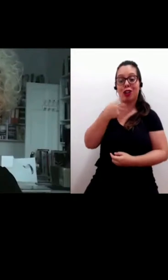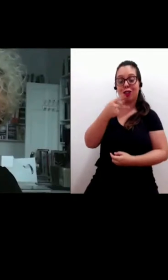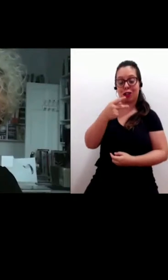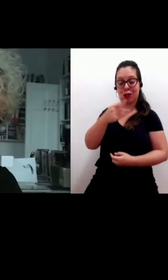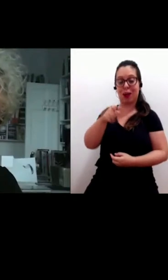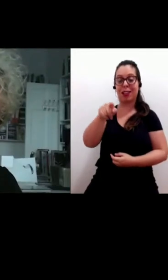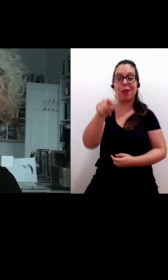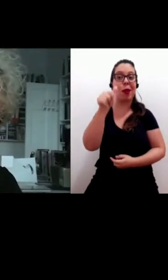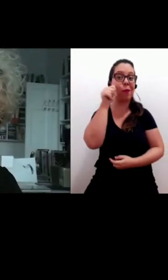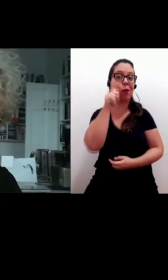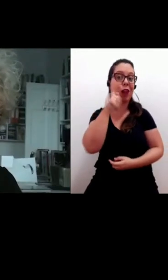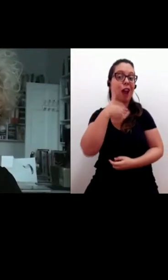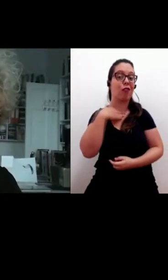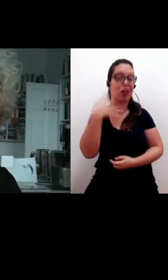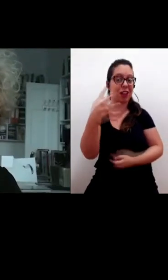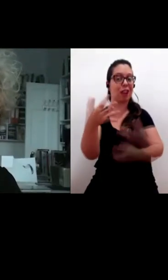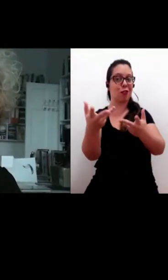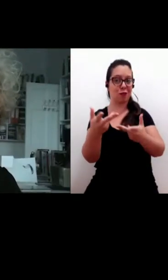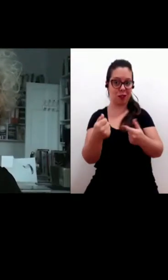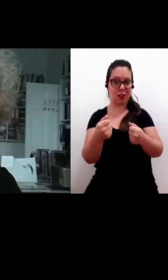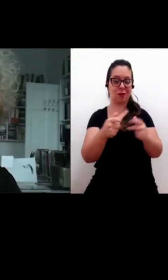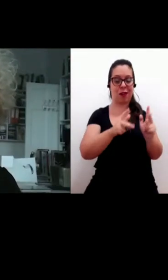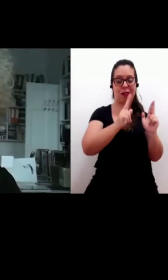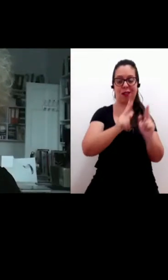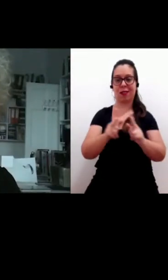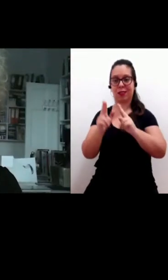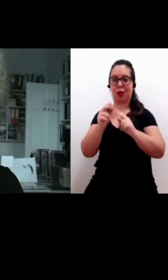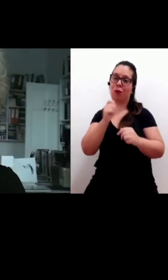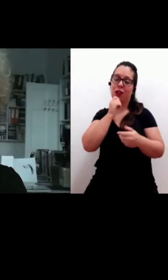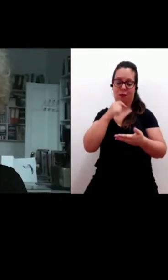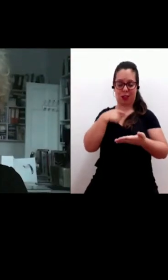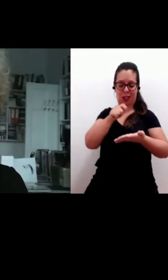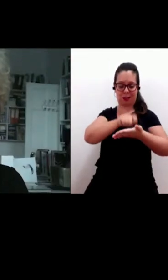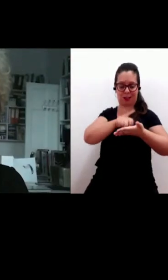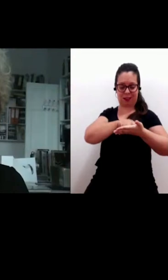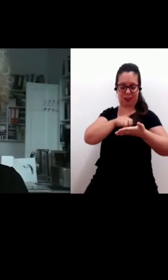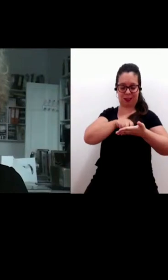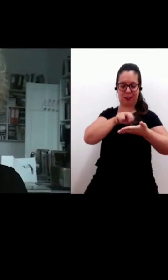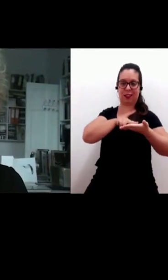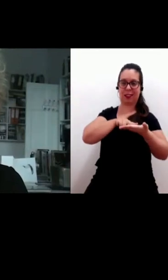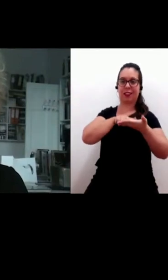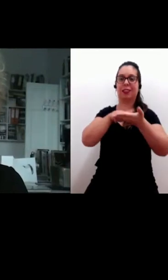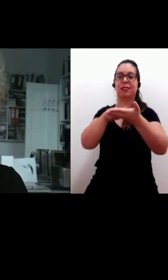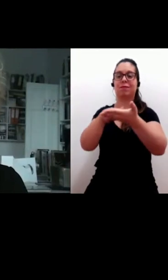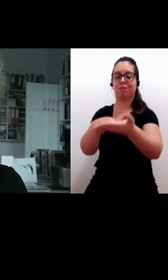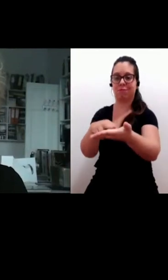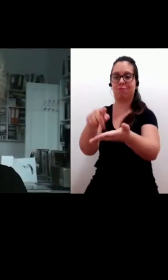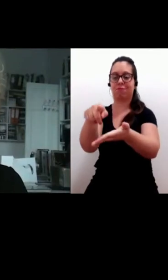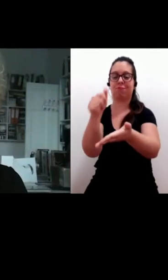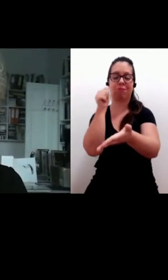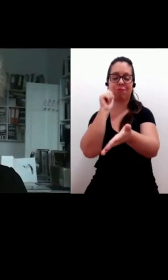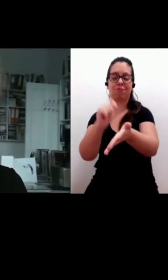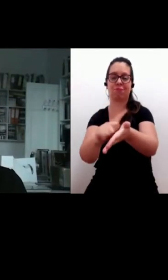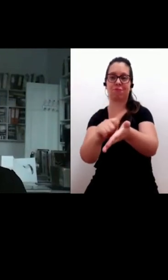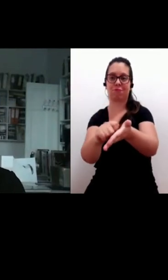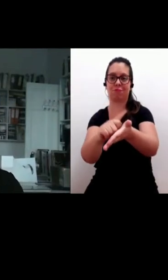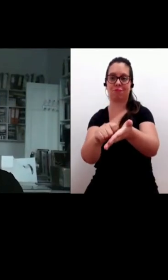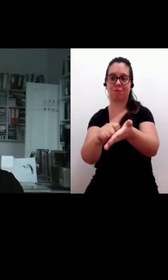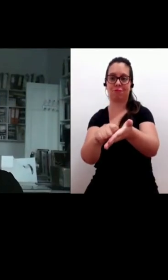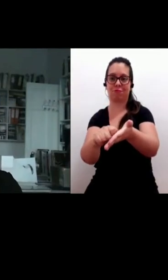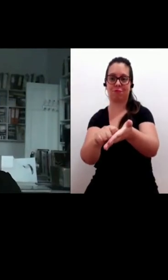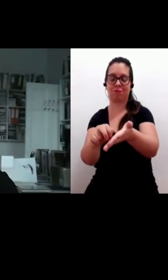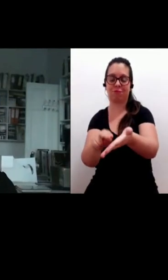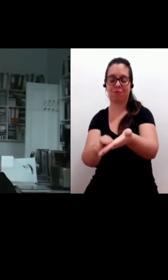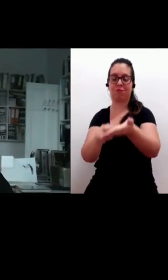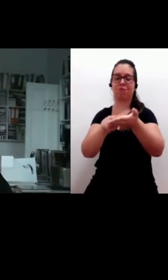films, because the film is this. You write to her, she writes back, and you make video letters to each one. And